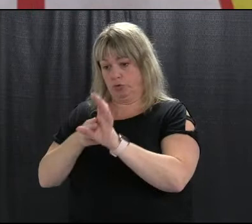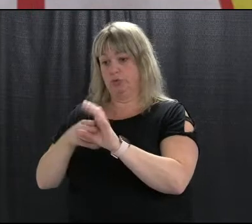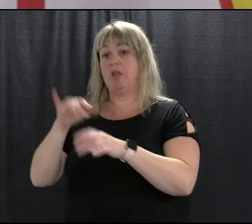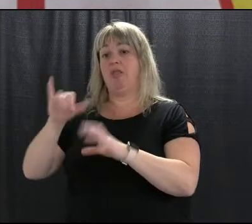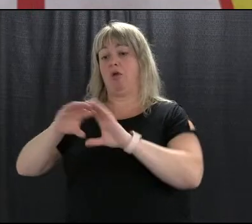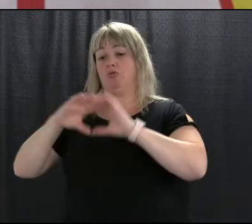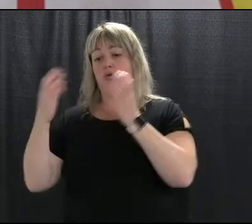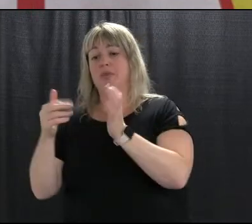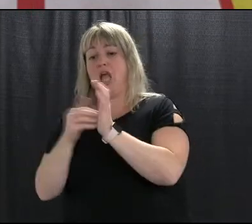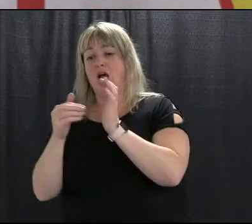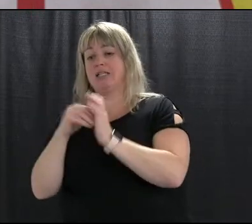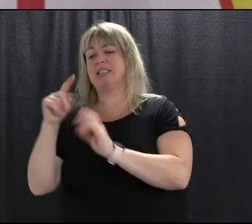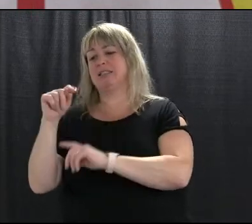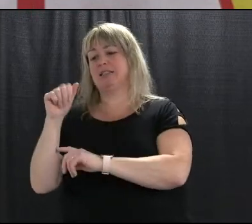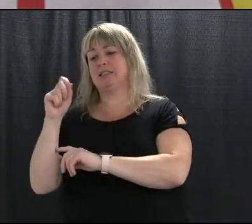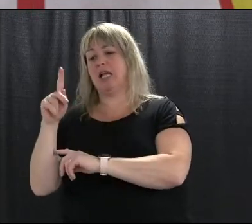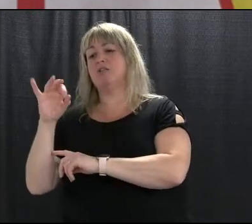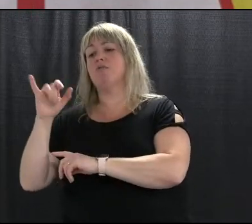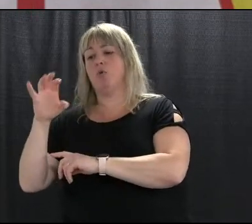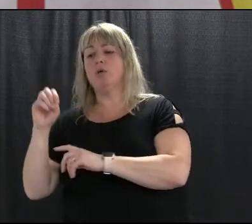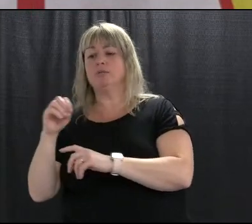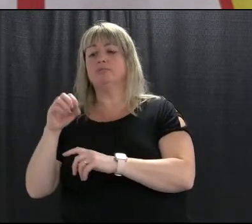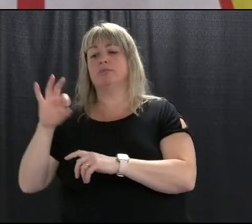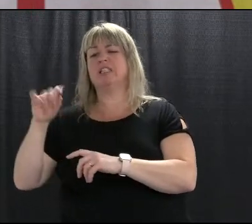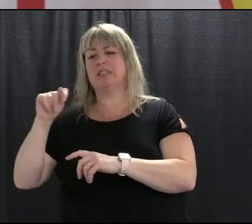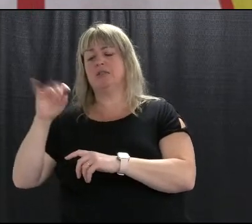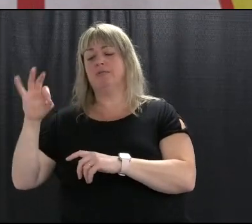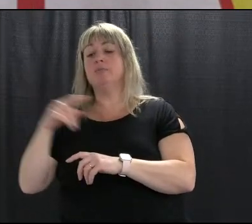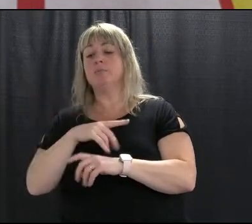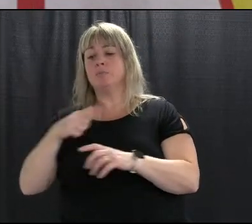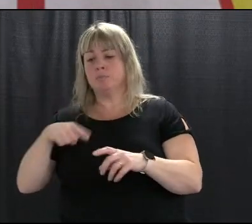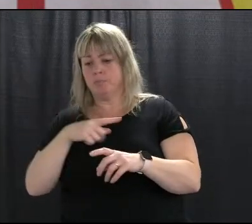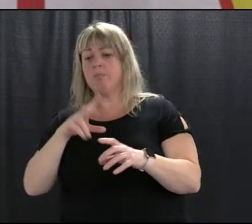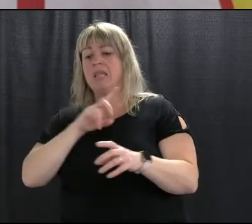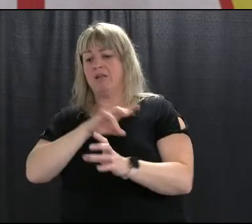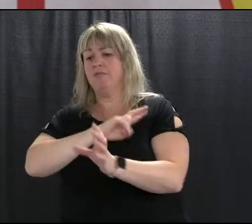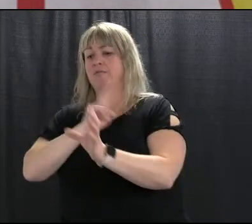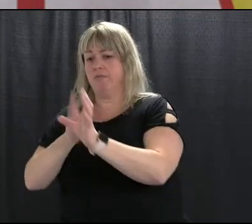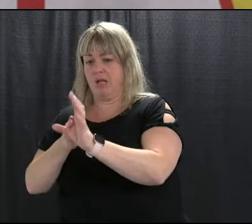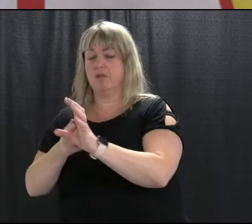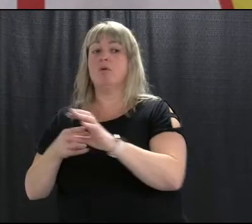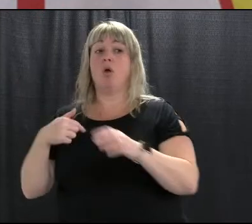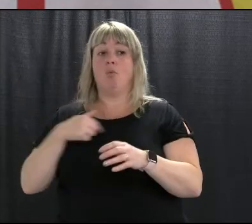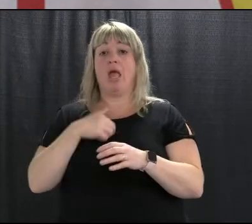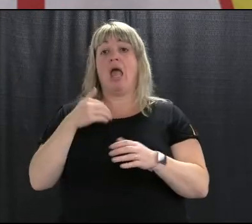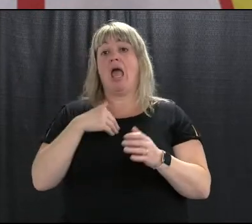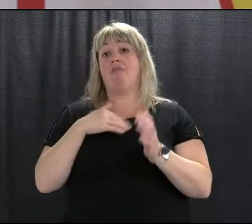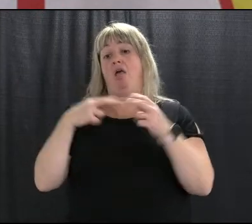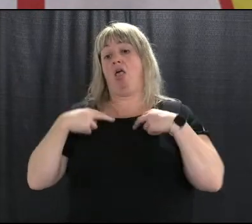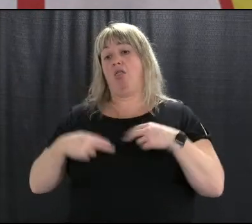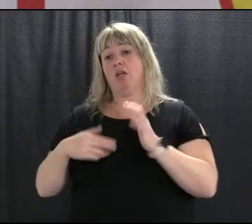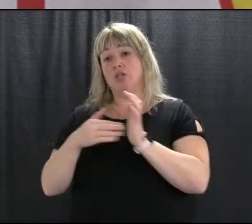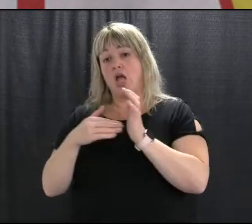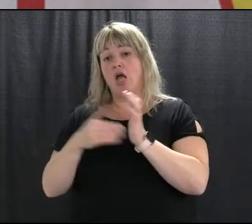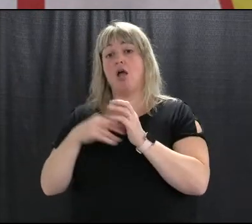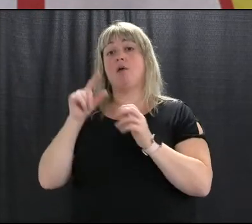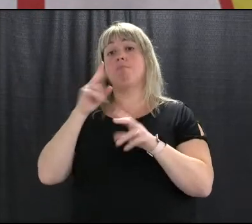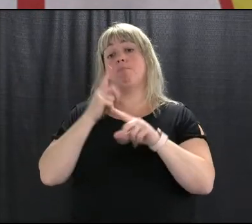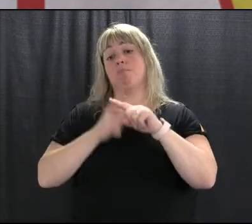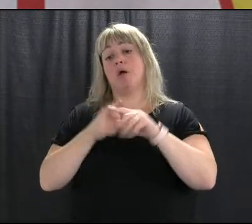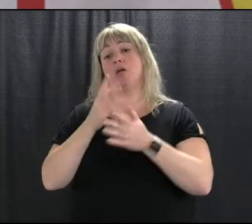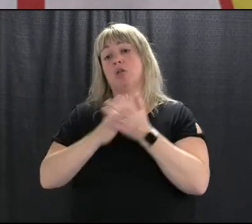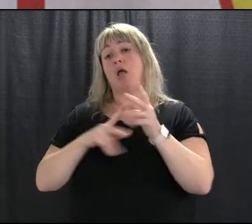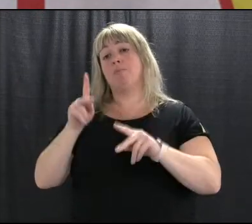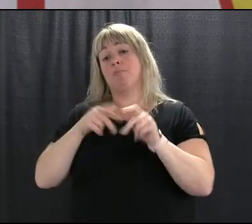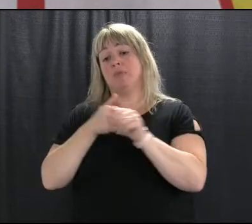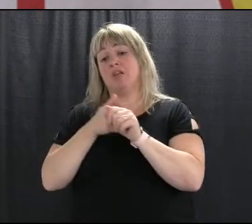these recommendations as well. We had health professionals, bureaucrats from within government,